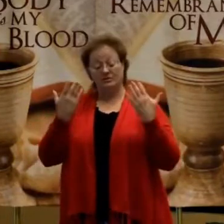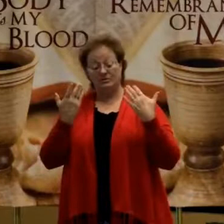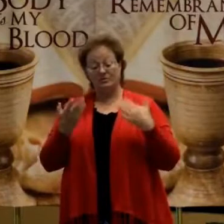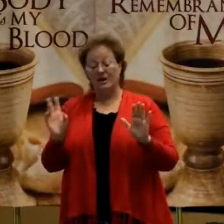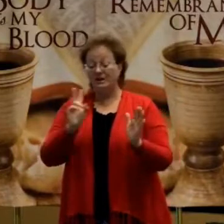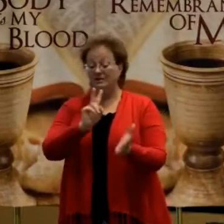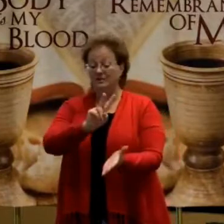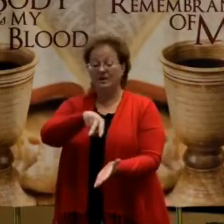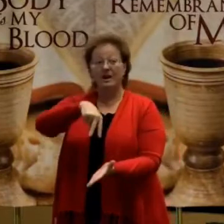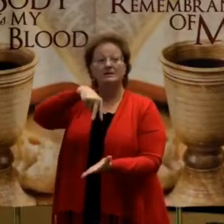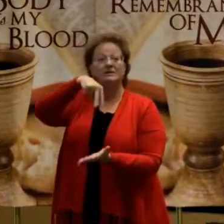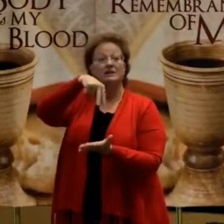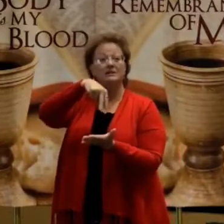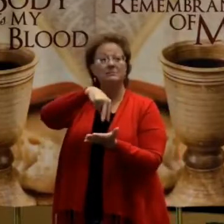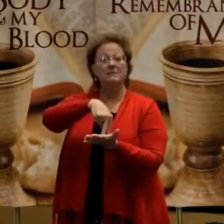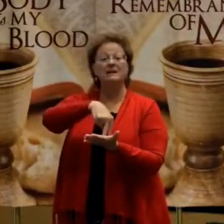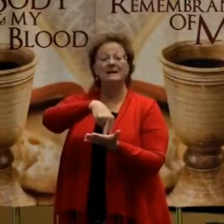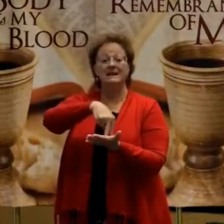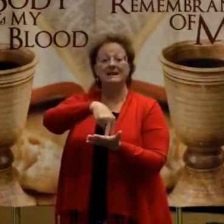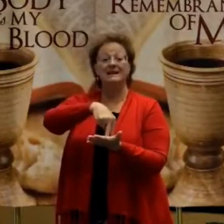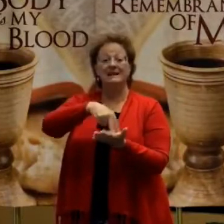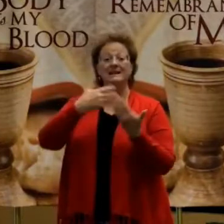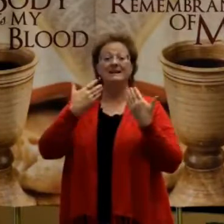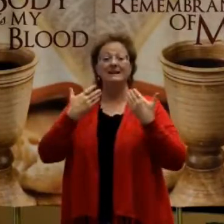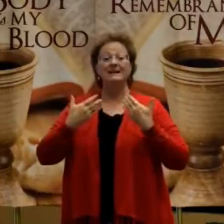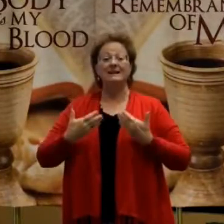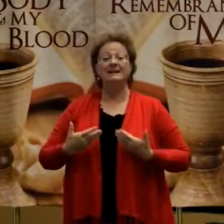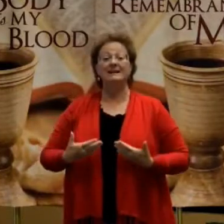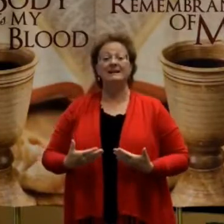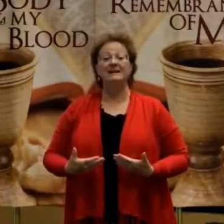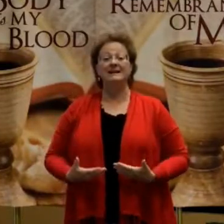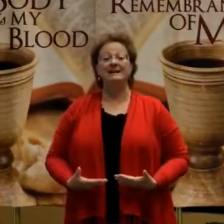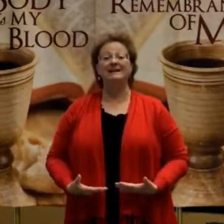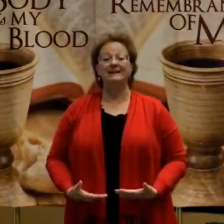has resurrected me.